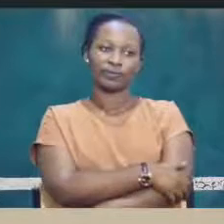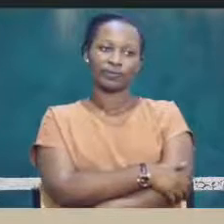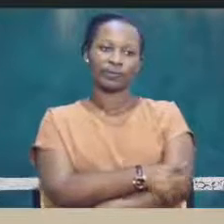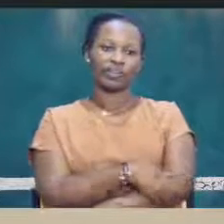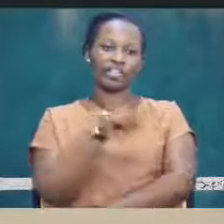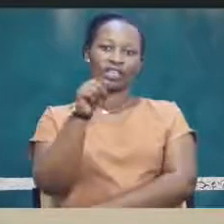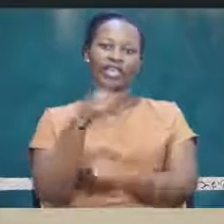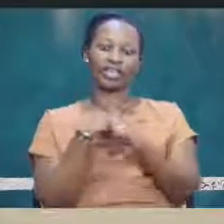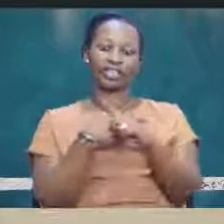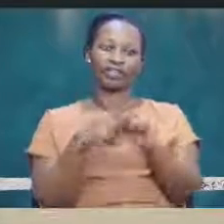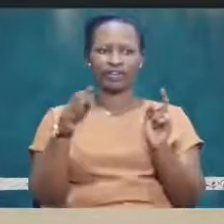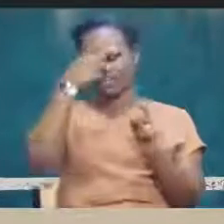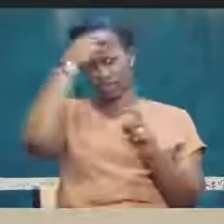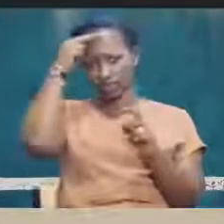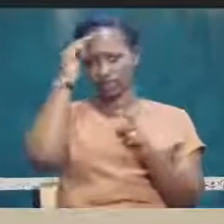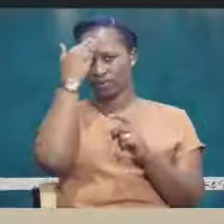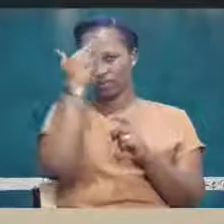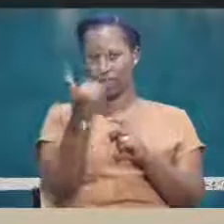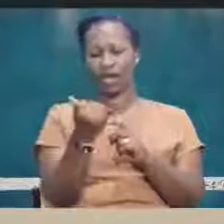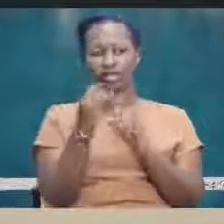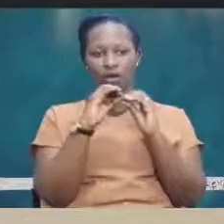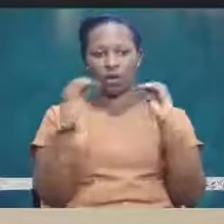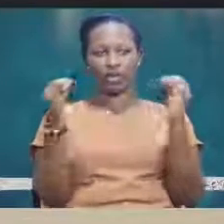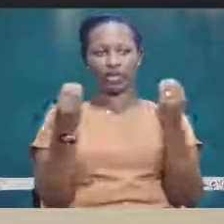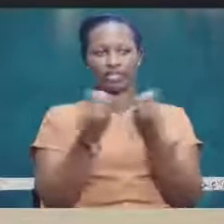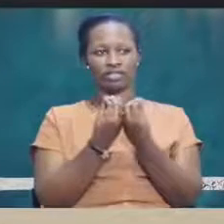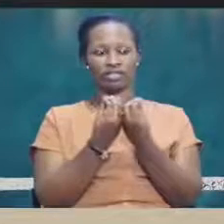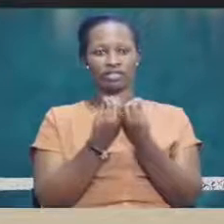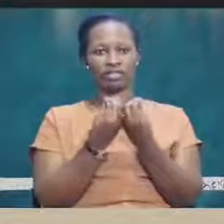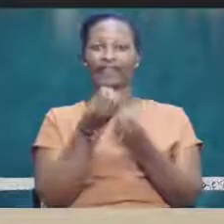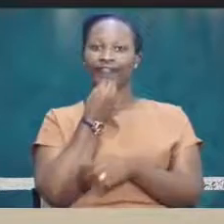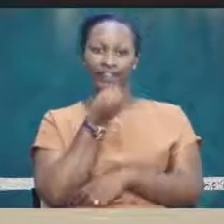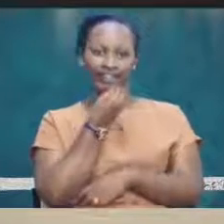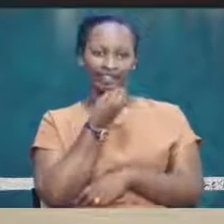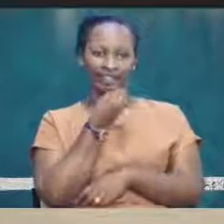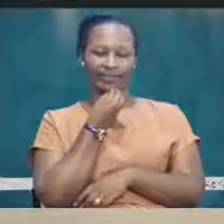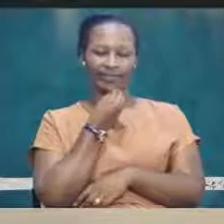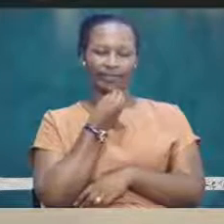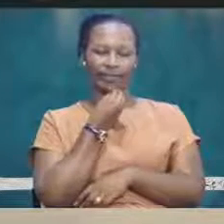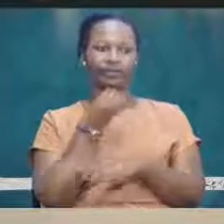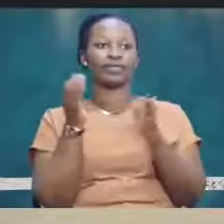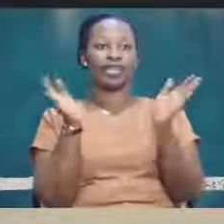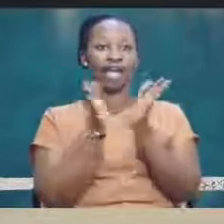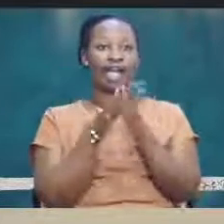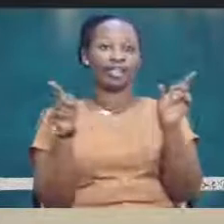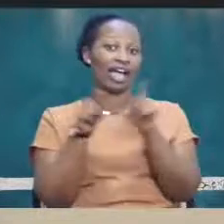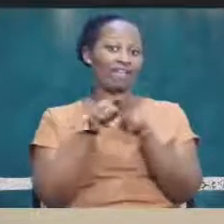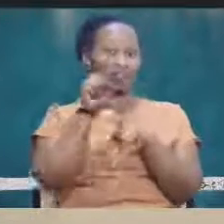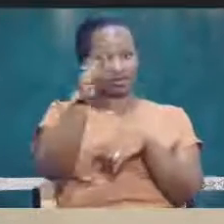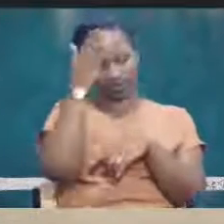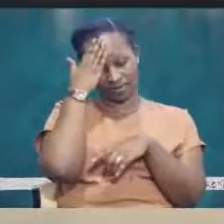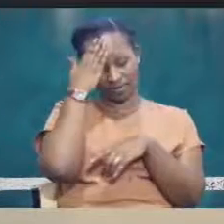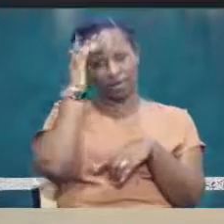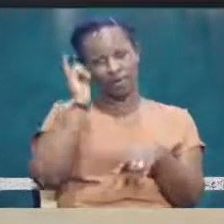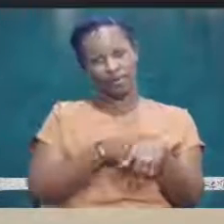there are different reasons why organisms feed. And as you know,